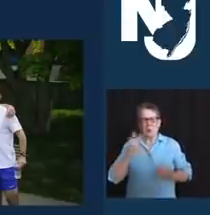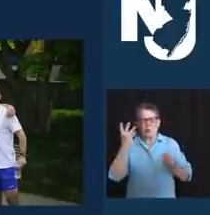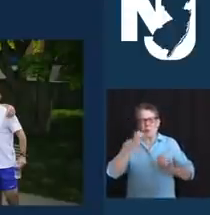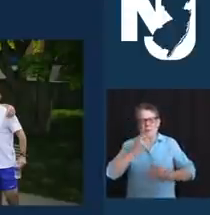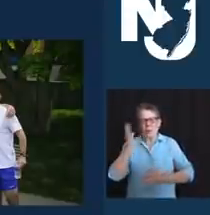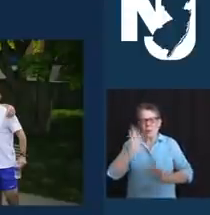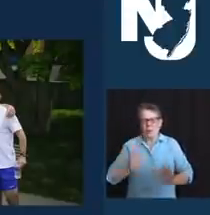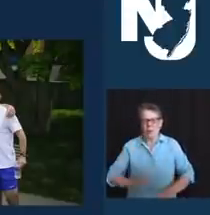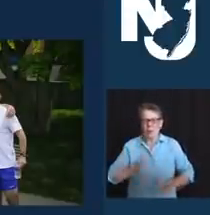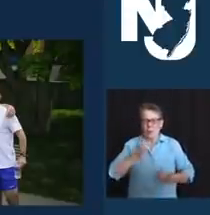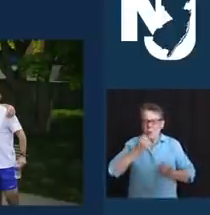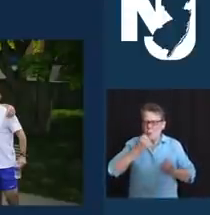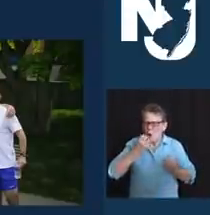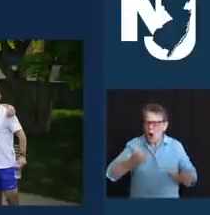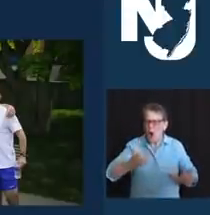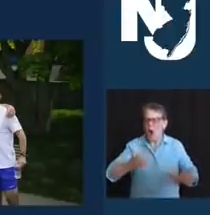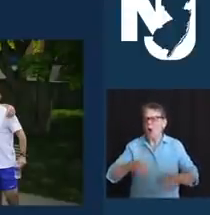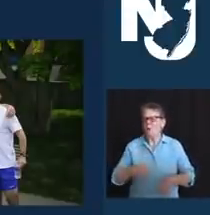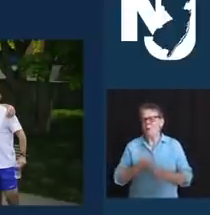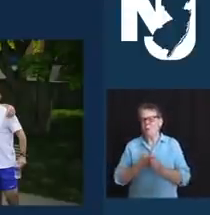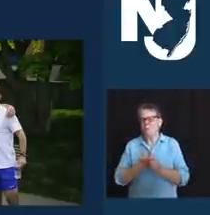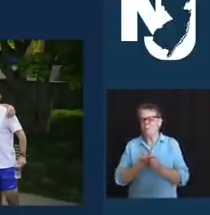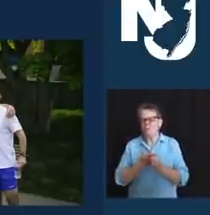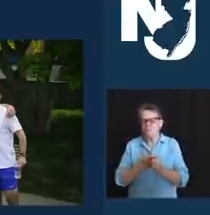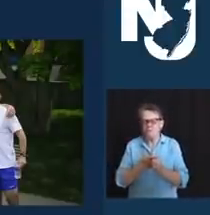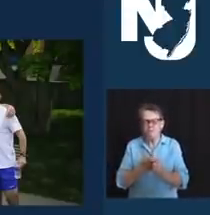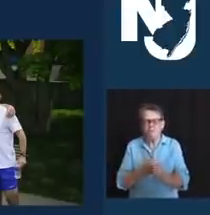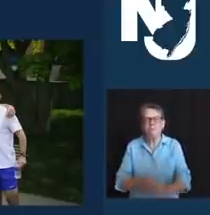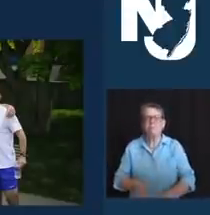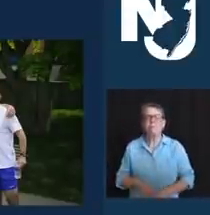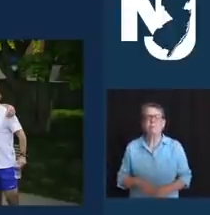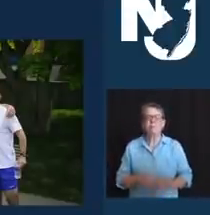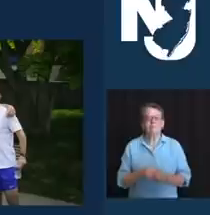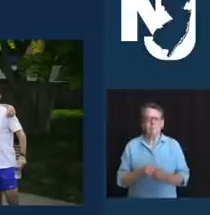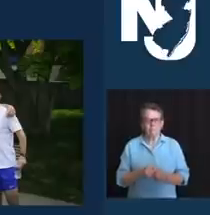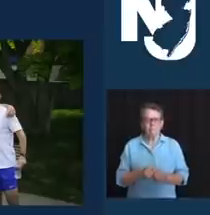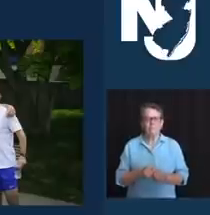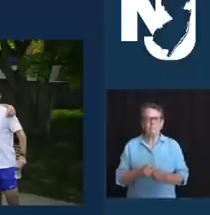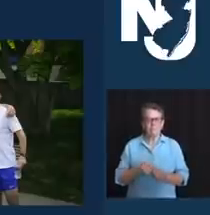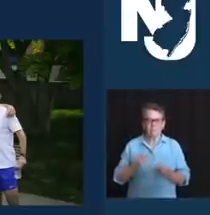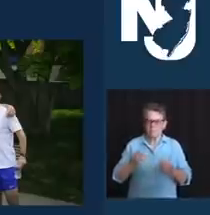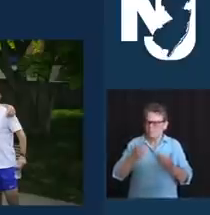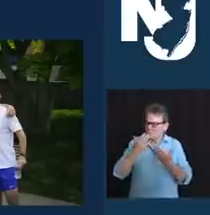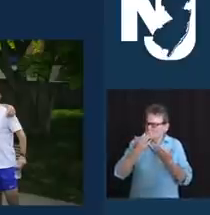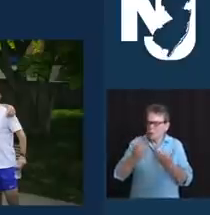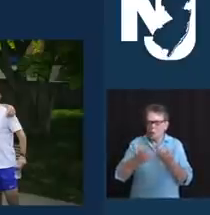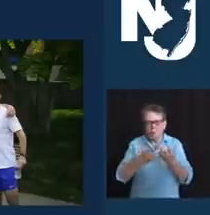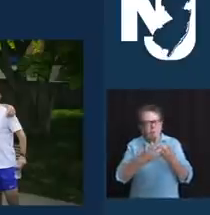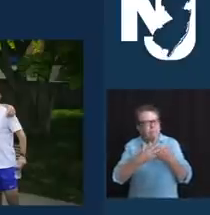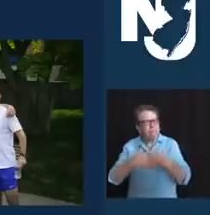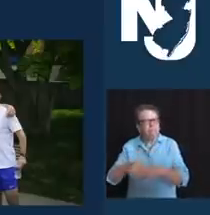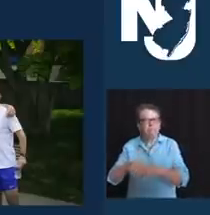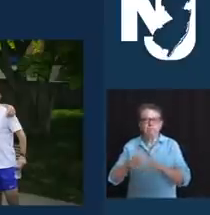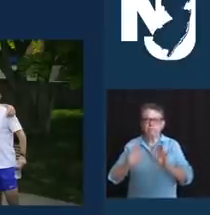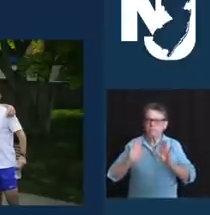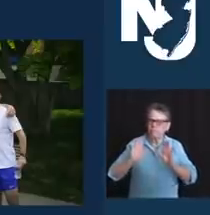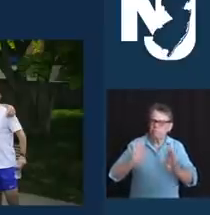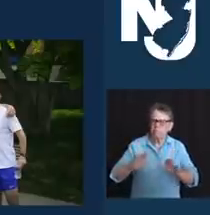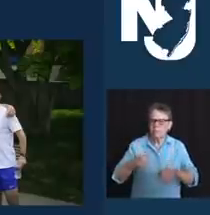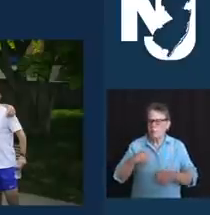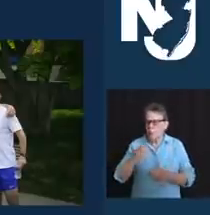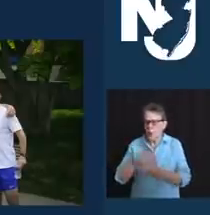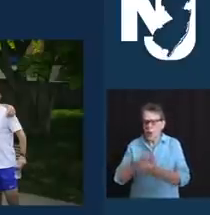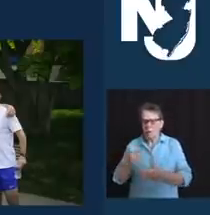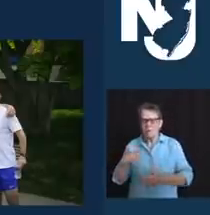but it was also a tremendous and no pun intended well-run event. Tammy and I enjoyed running alongside you and our troopers